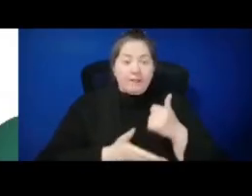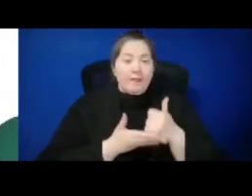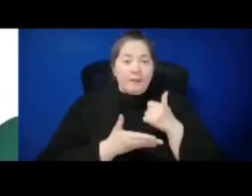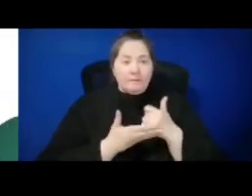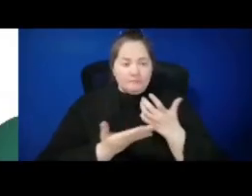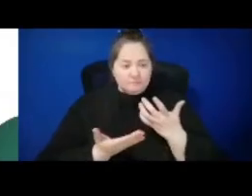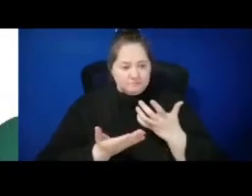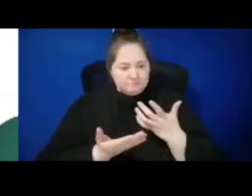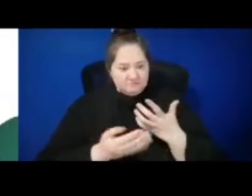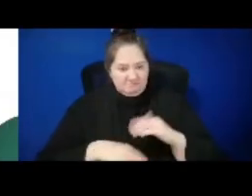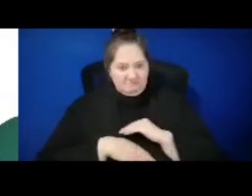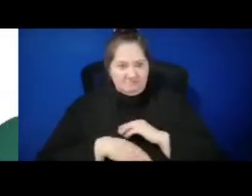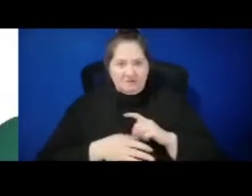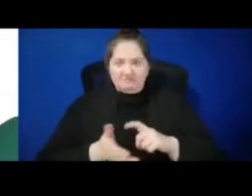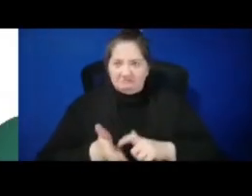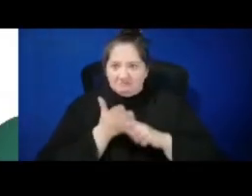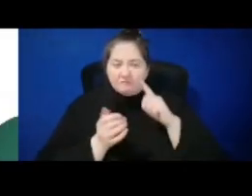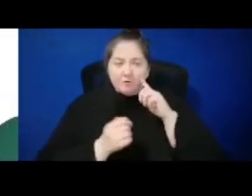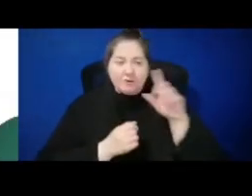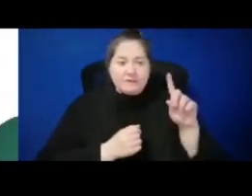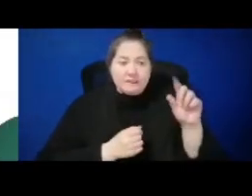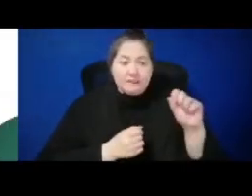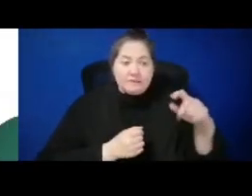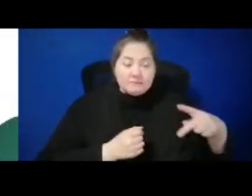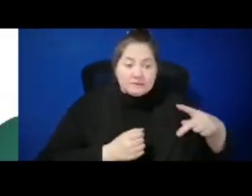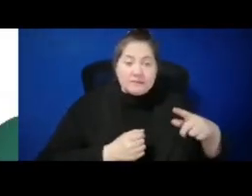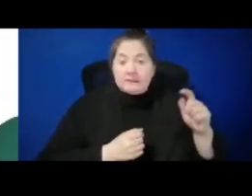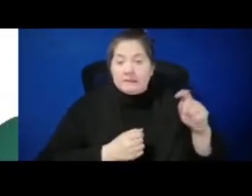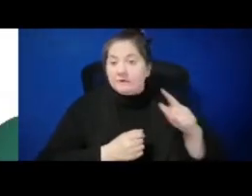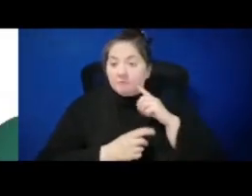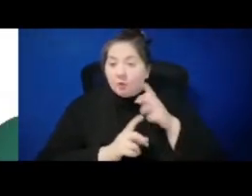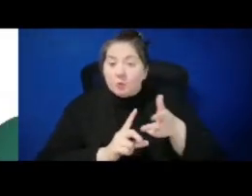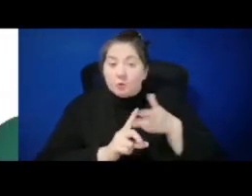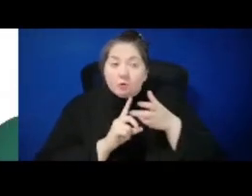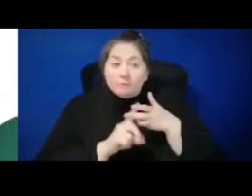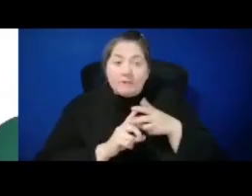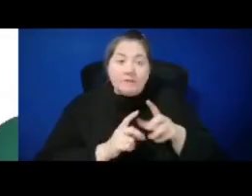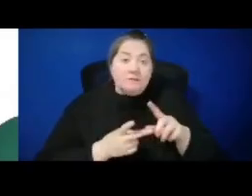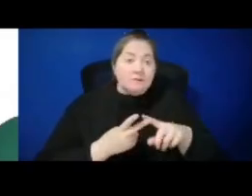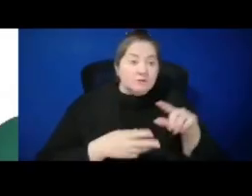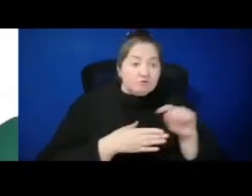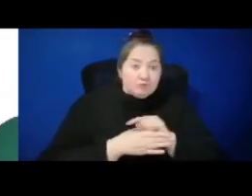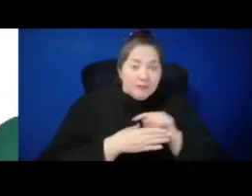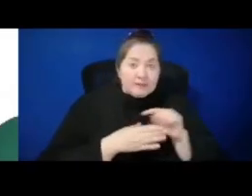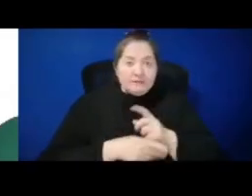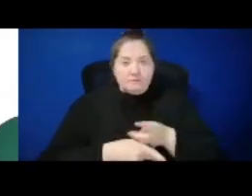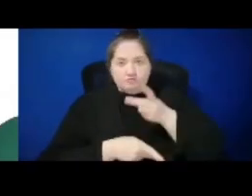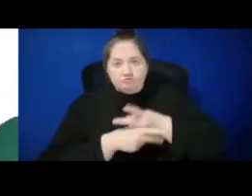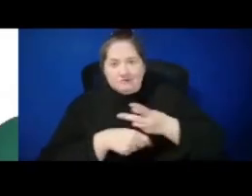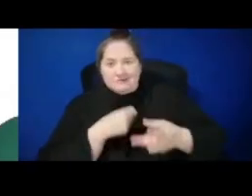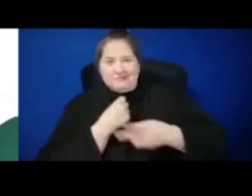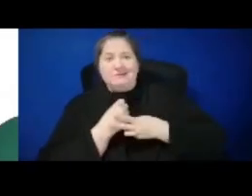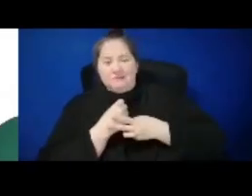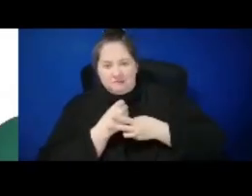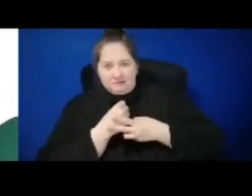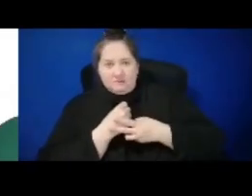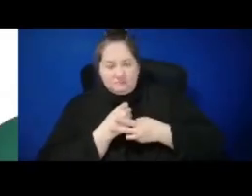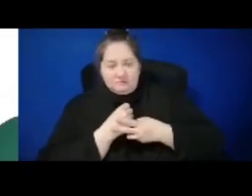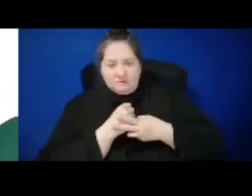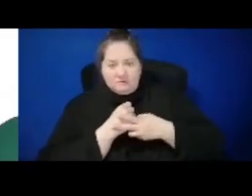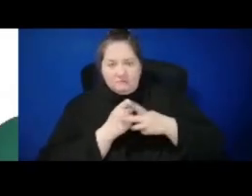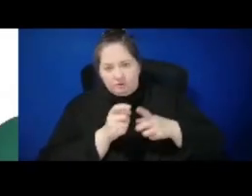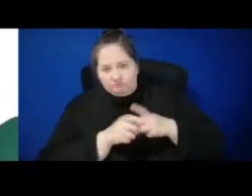meet the demand for DSPs, where there's a need for recruitment, training, and retention in a